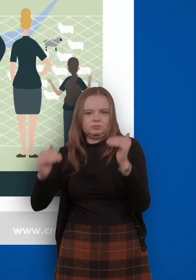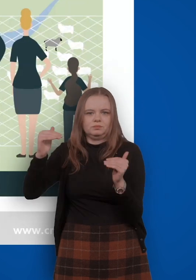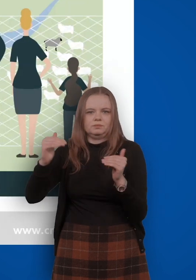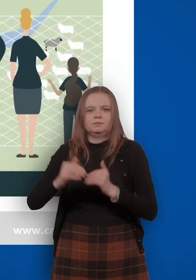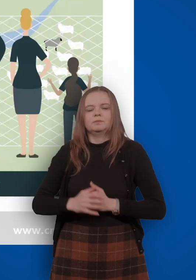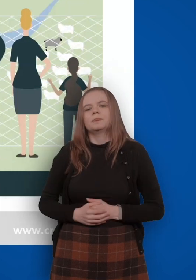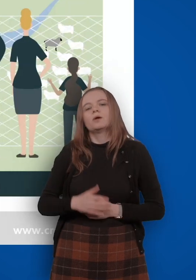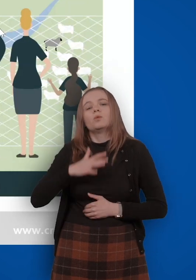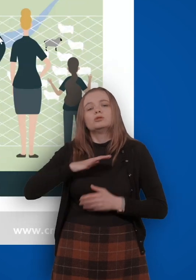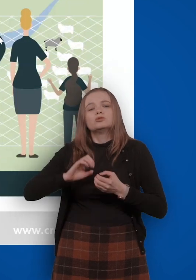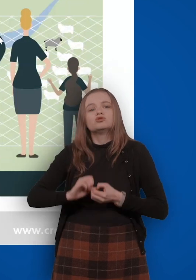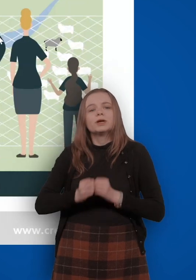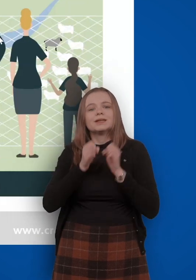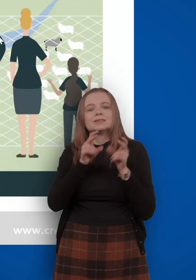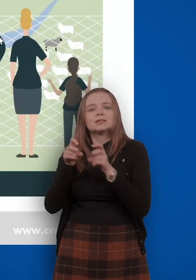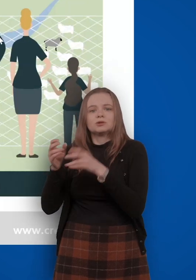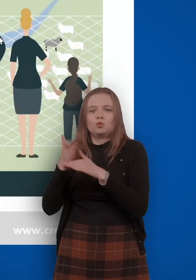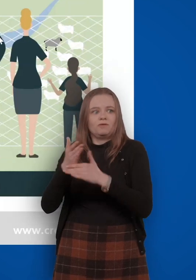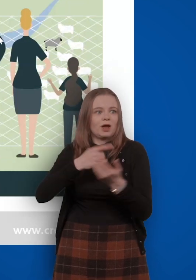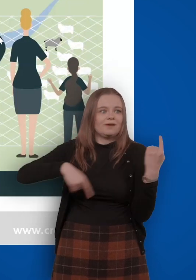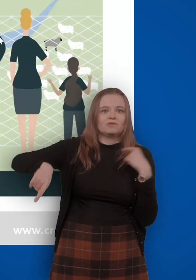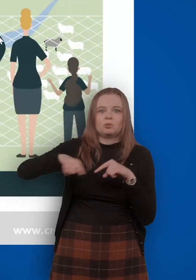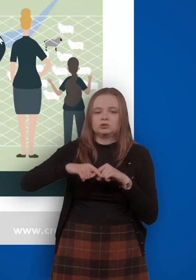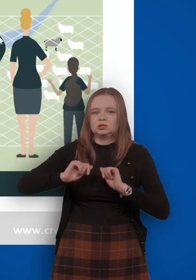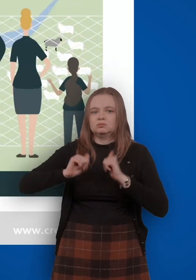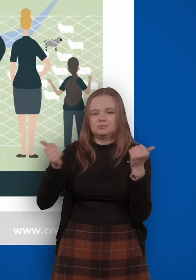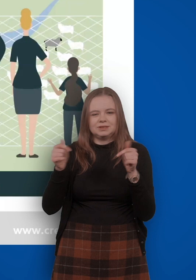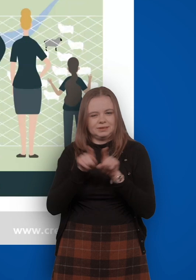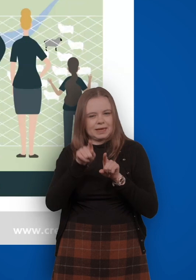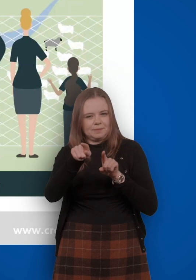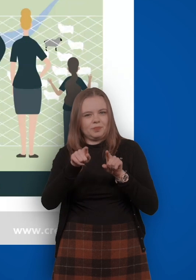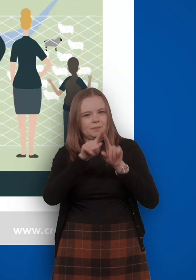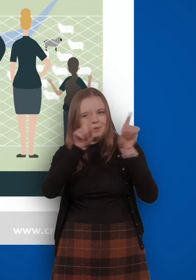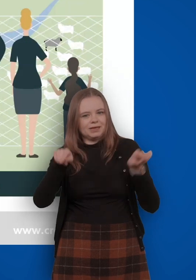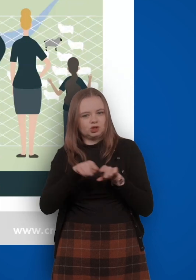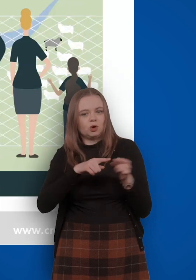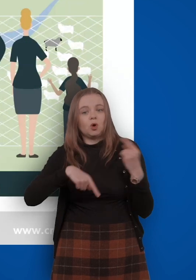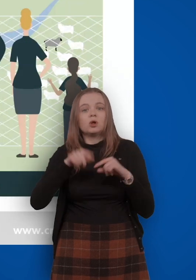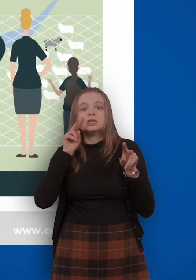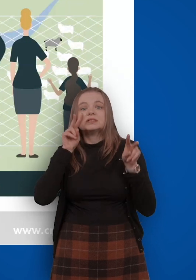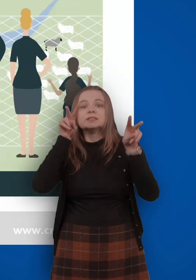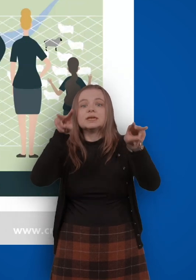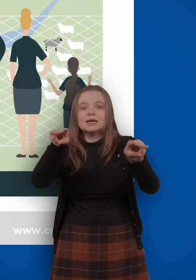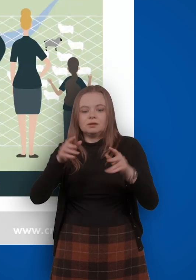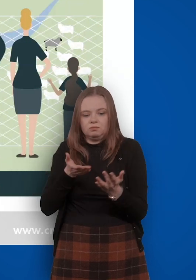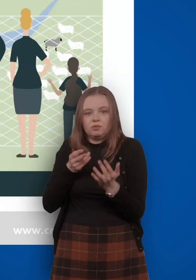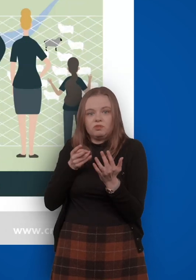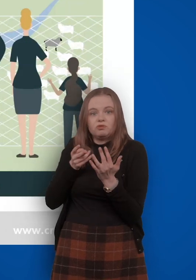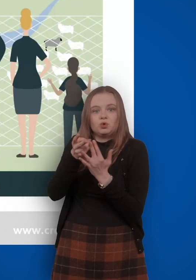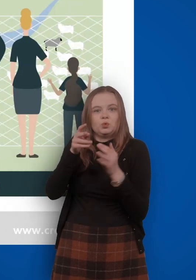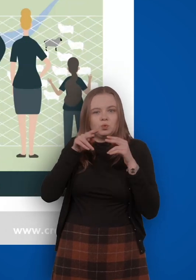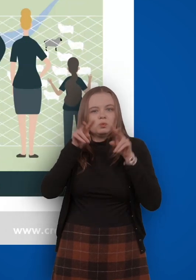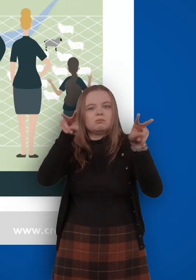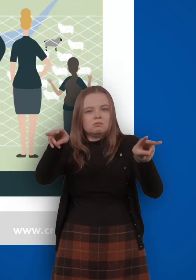create systems that work for everybody, such as in this diagram, where everybody can see the view. They don't need to stand on a